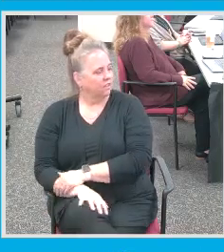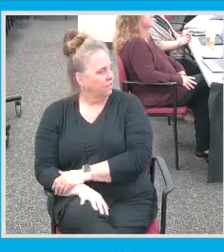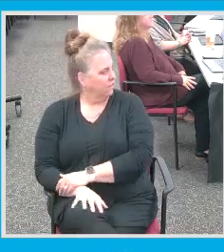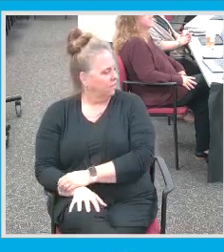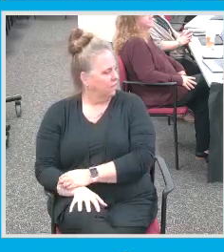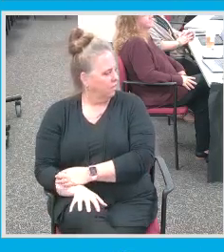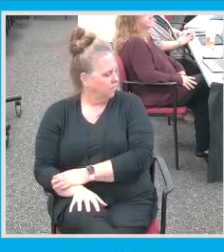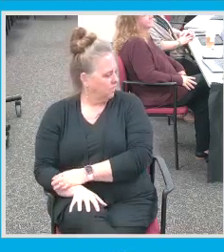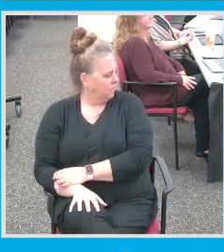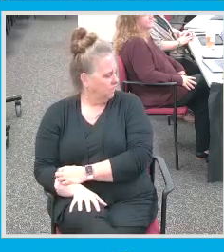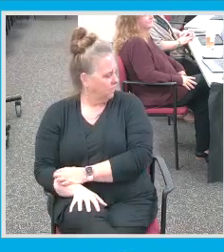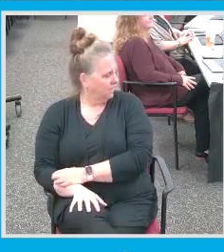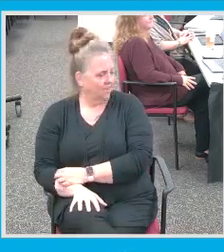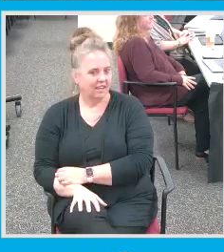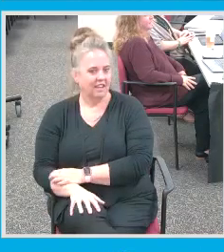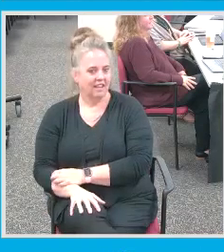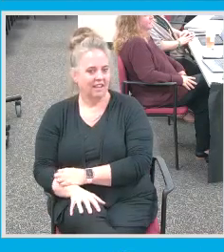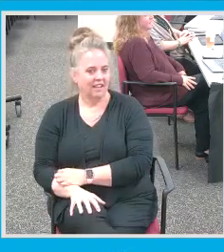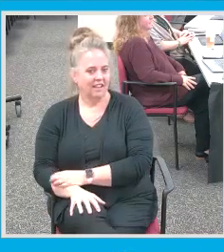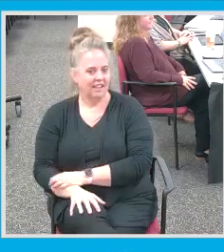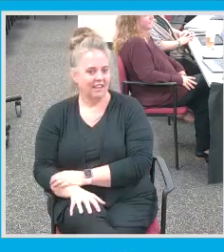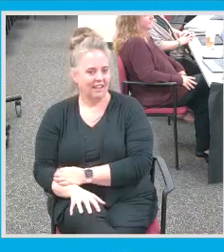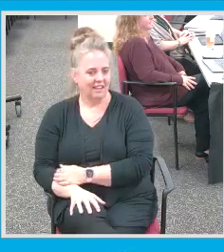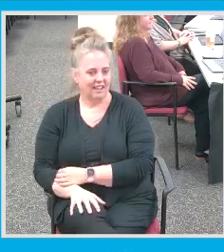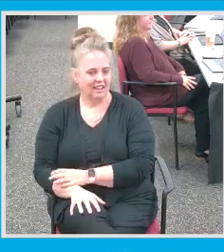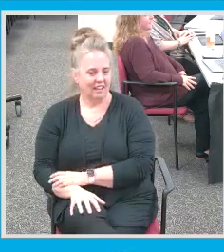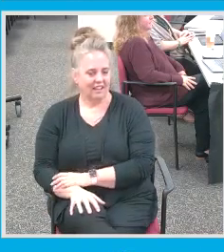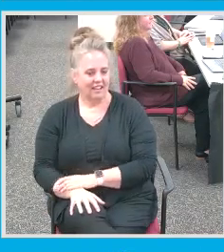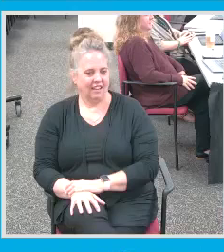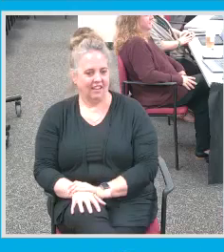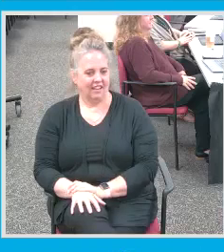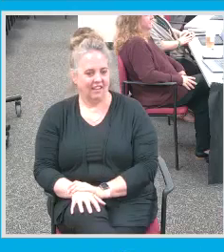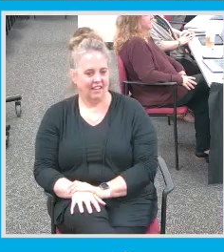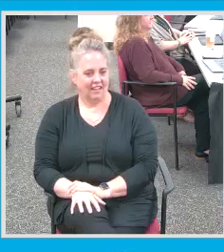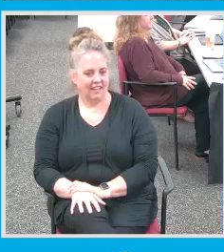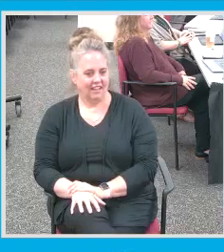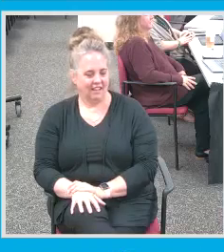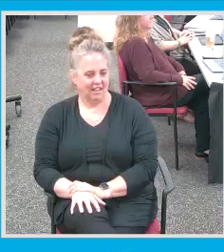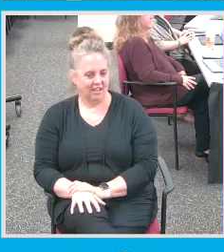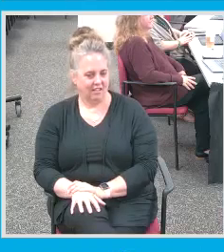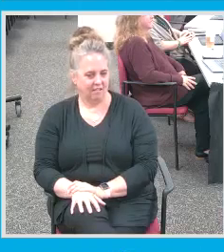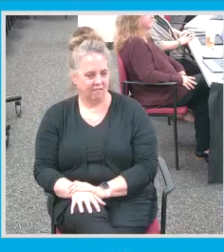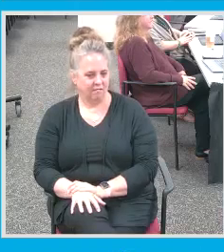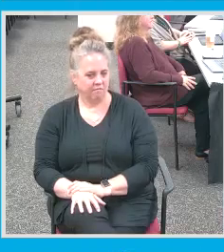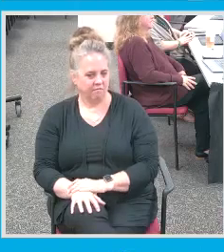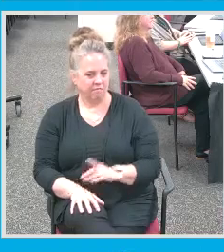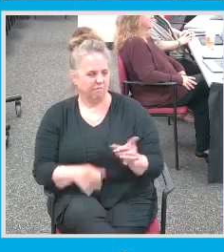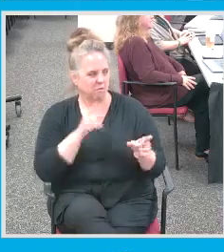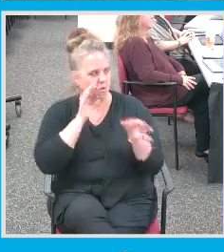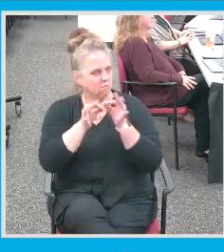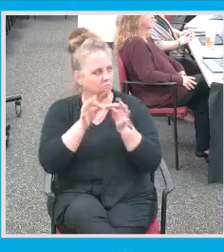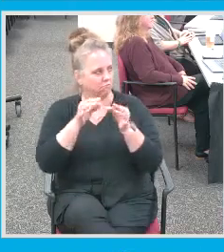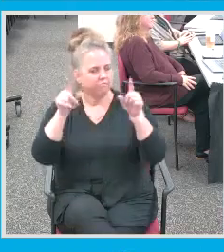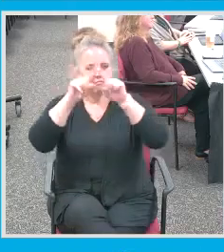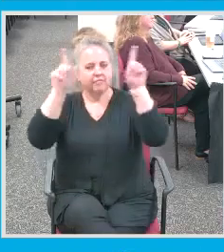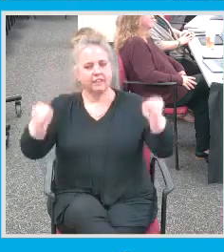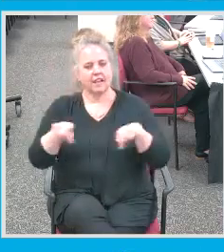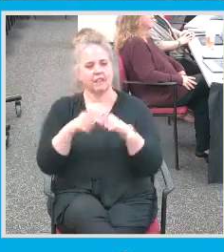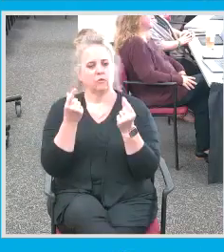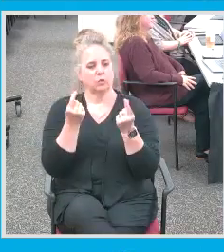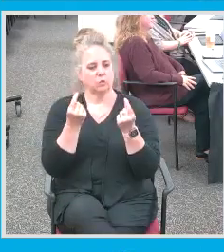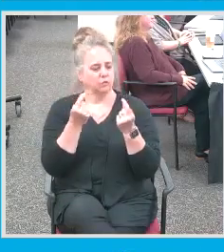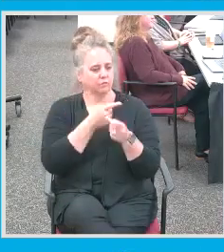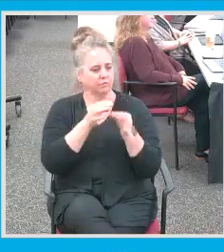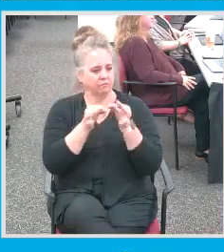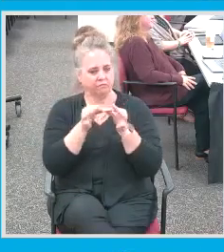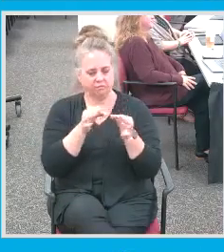We are going to have Miss Ezra and Katie come on up and talk about the signage that we did. So we looked around the